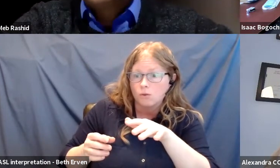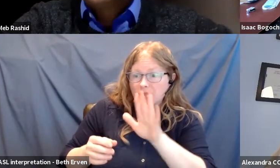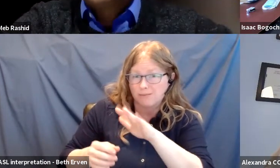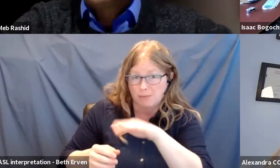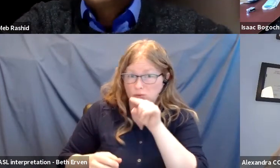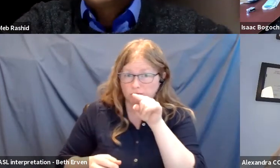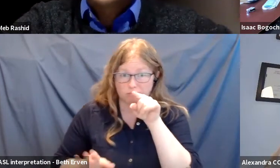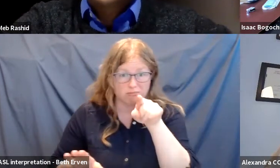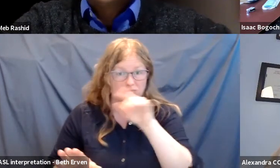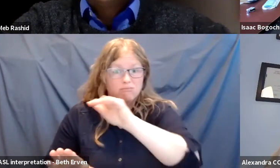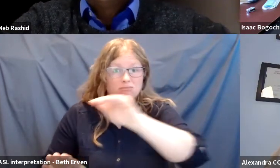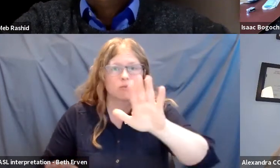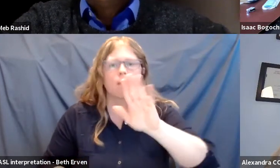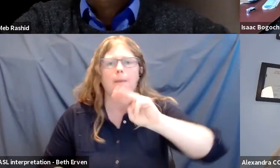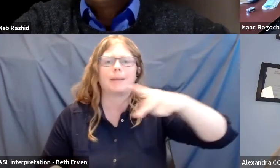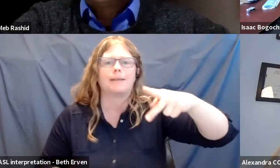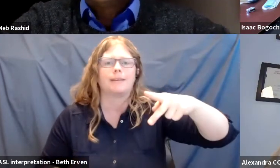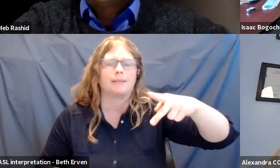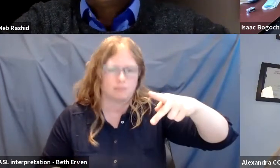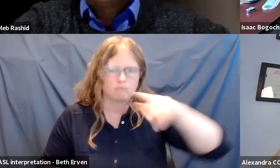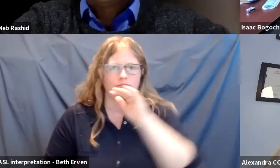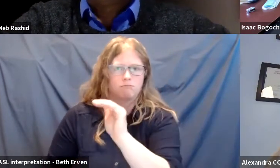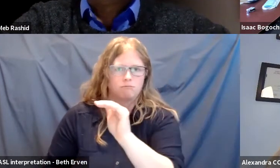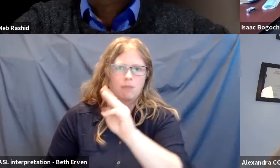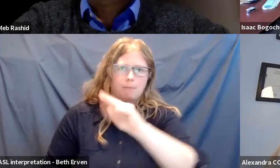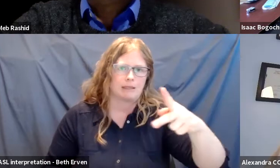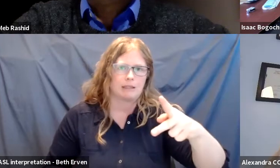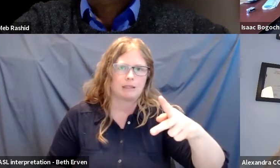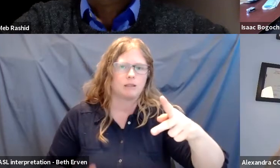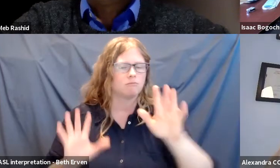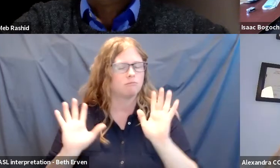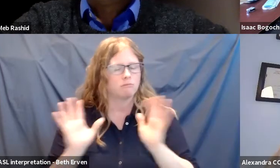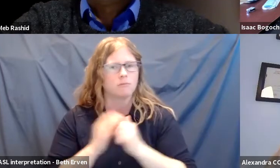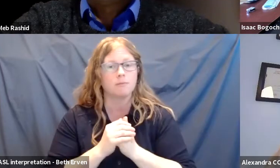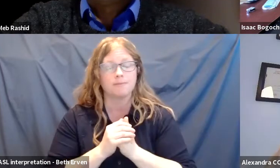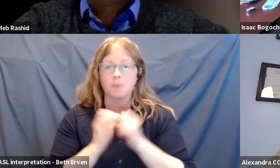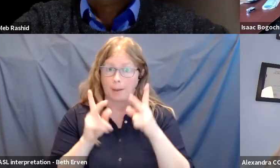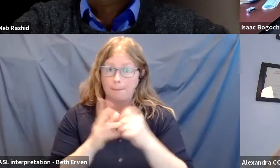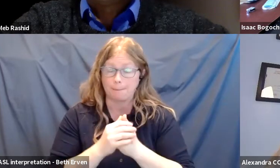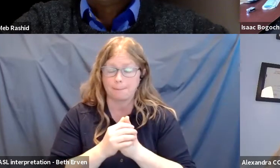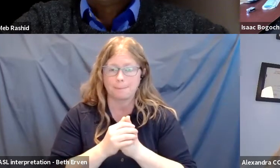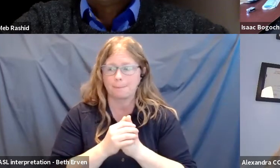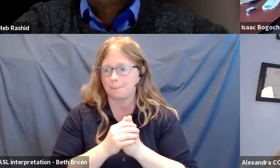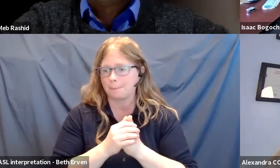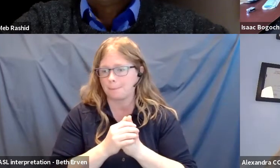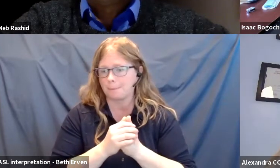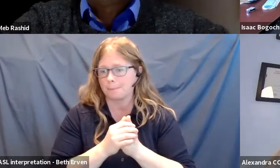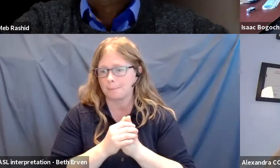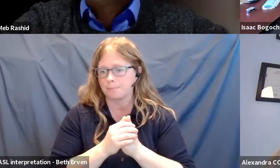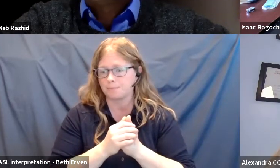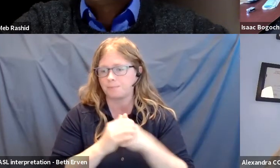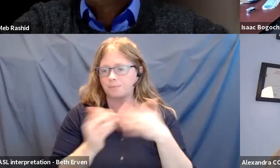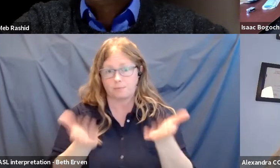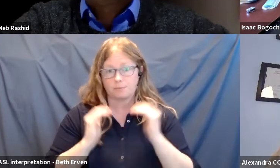for that. And so I won't burden you with the rest of that question. The next